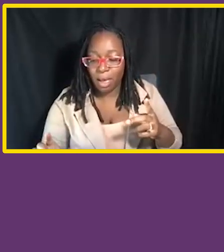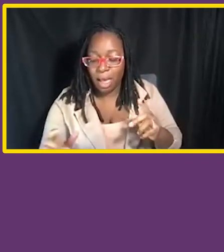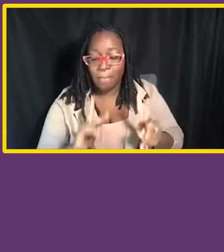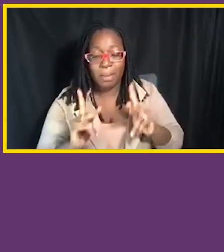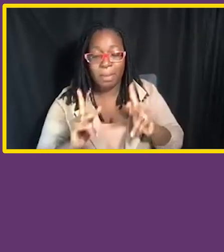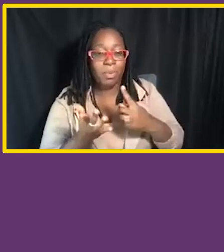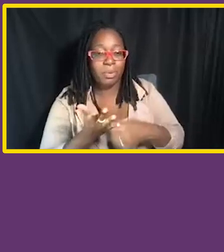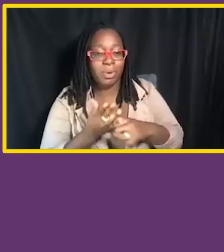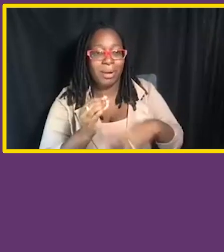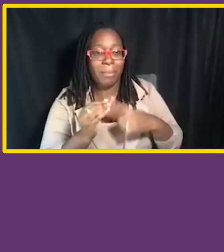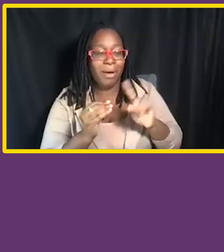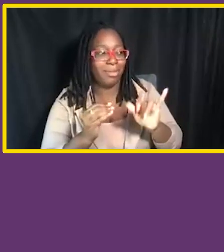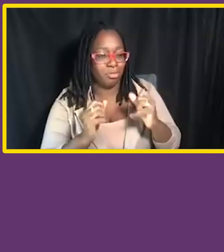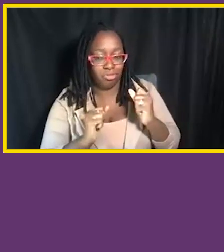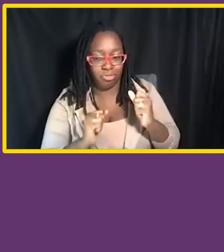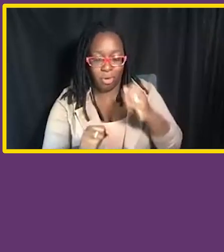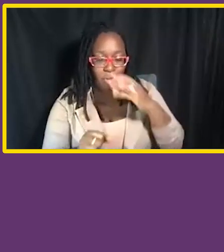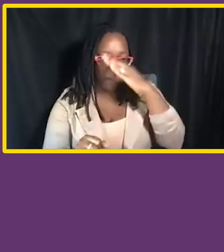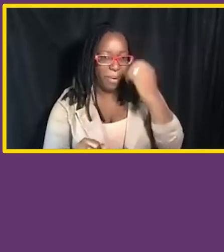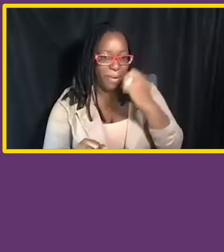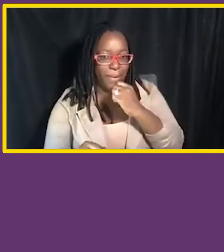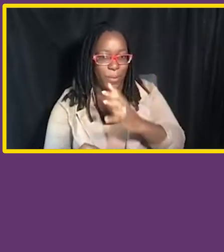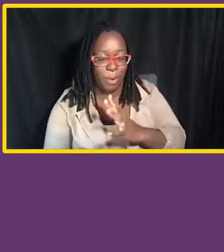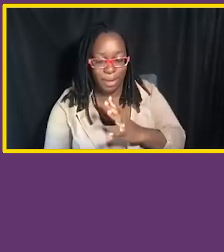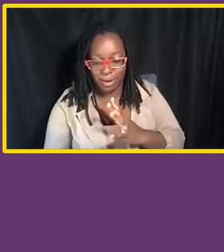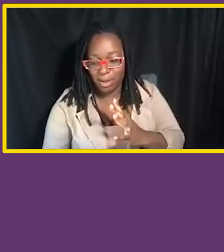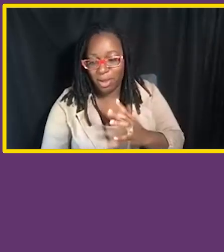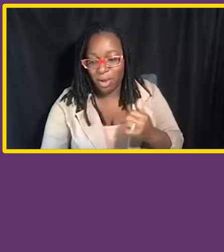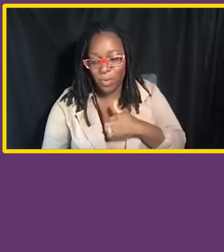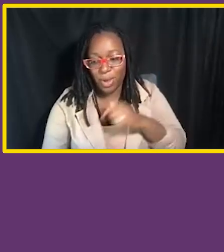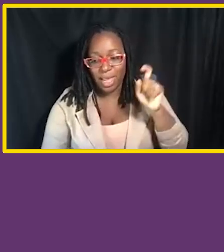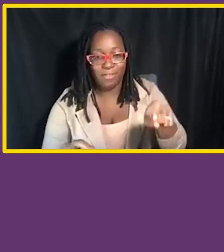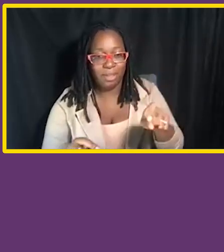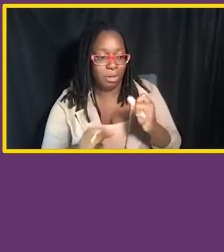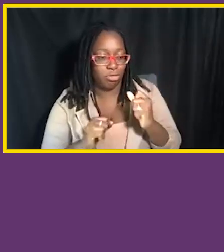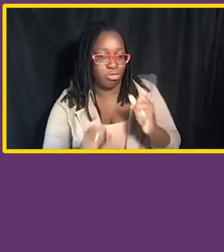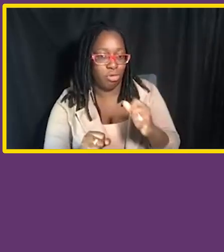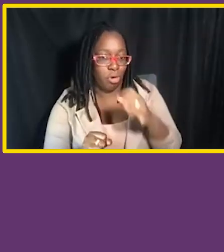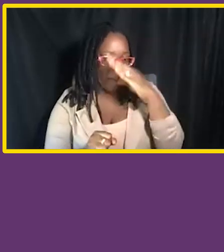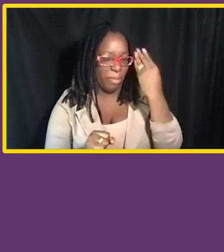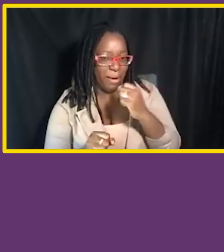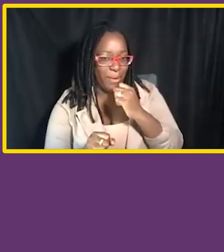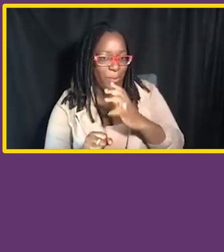woman, there's like this expectation to be a strong Black woman and kind of like do it alone.